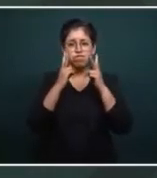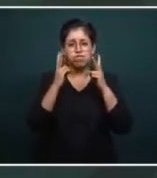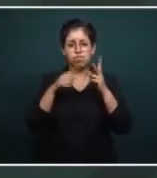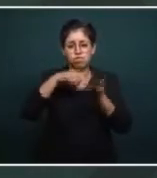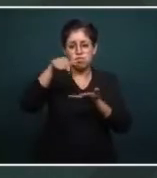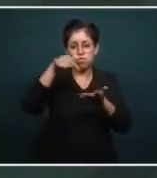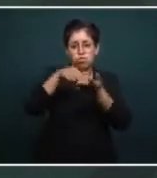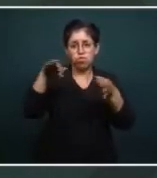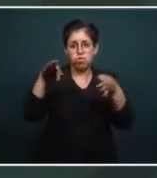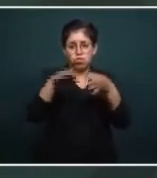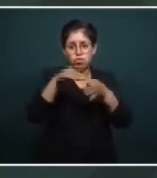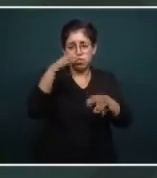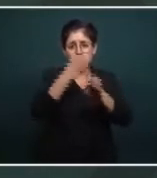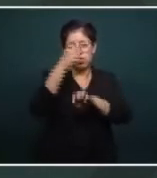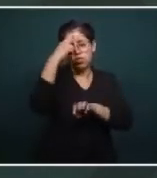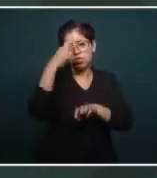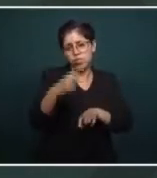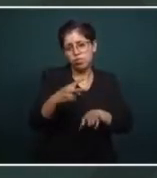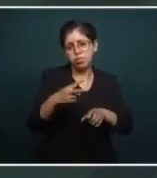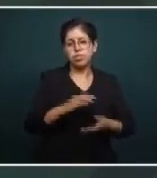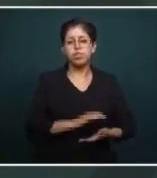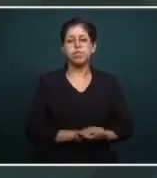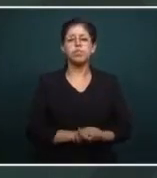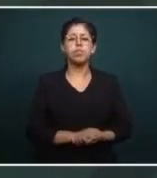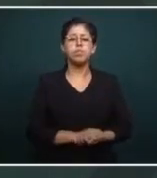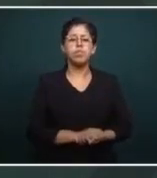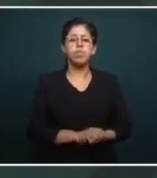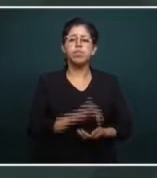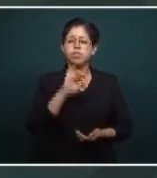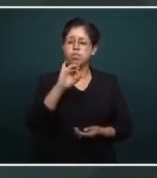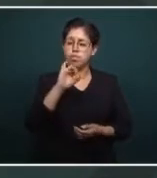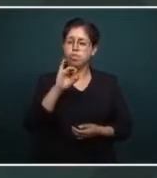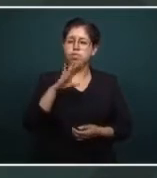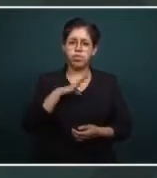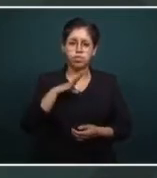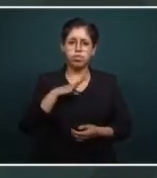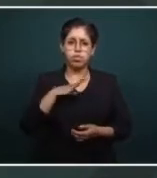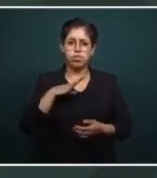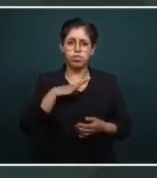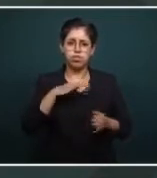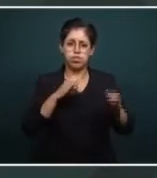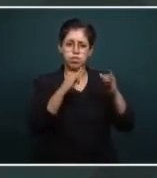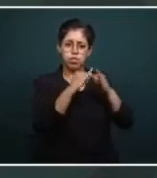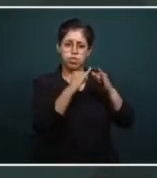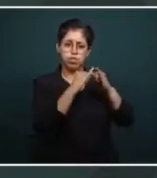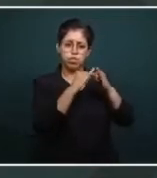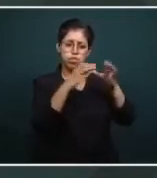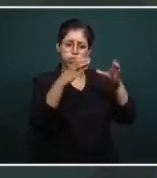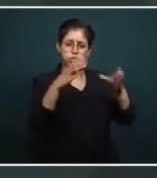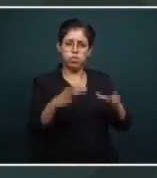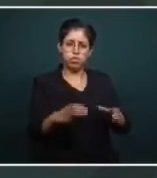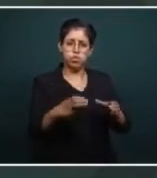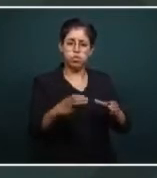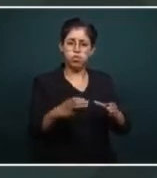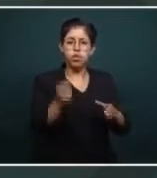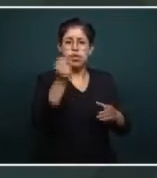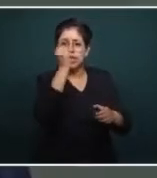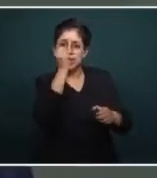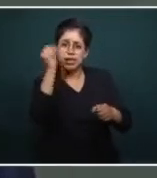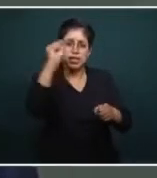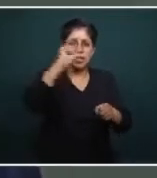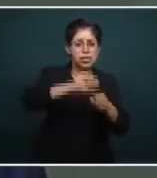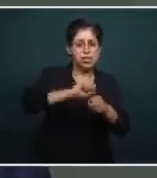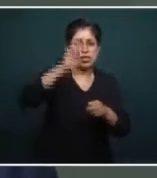México. in the state of Y, Mexico. Desde luego están las And of instalaciones course, the installations, the de la units Secretaría of the